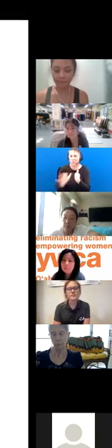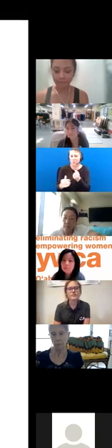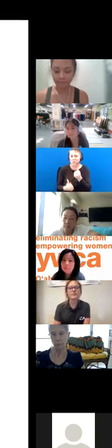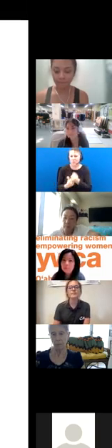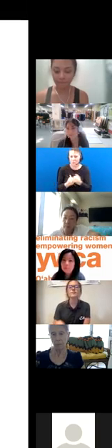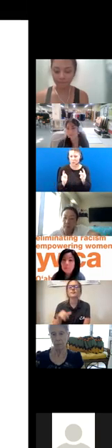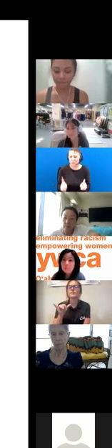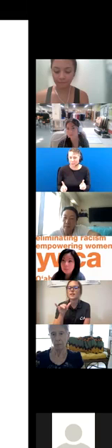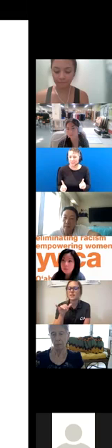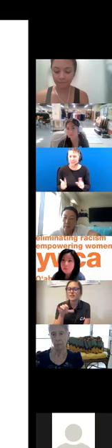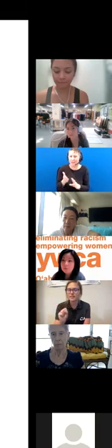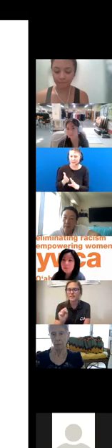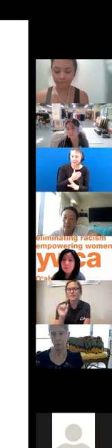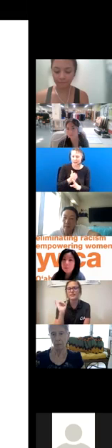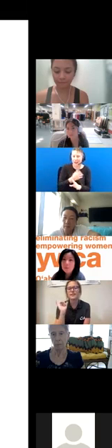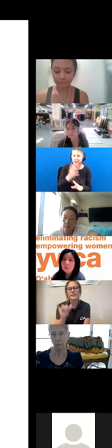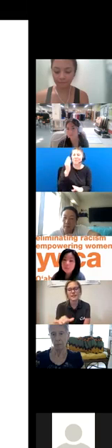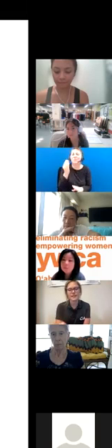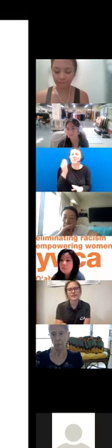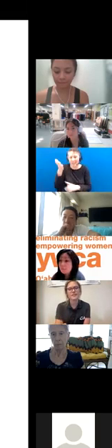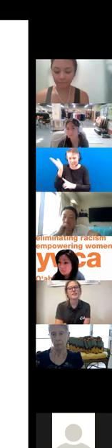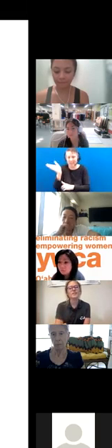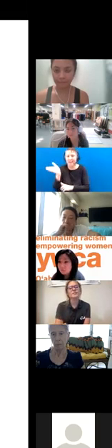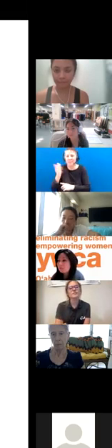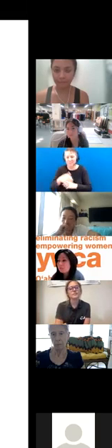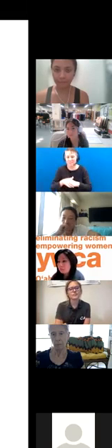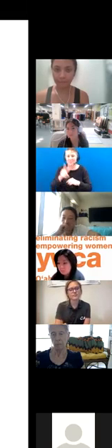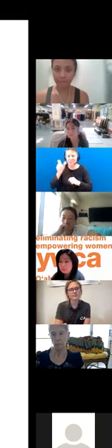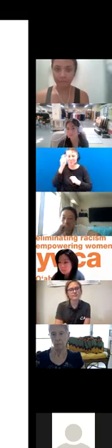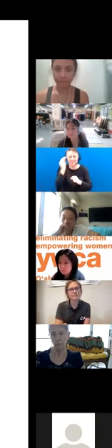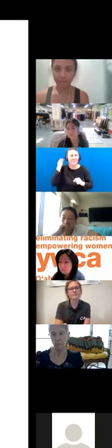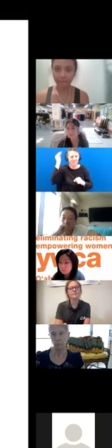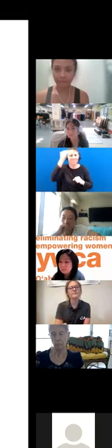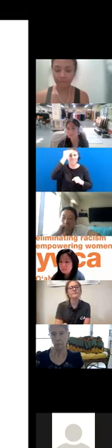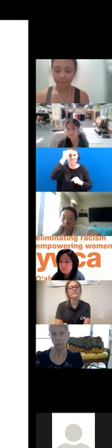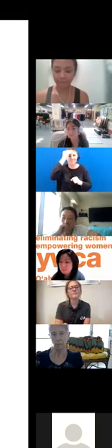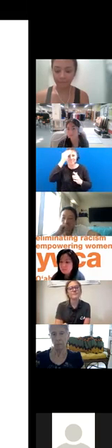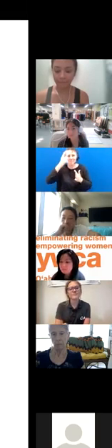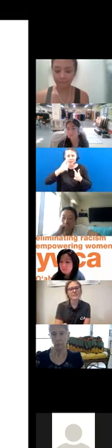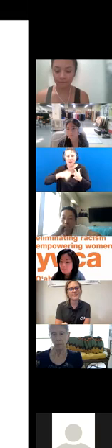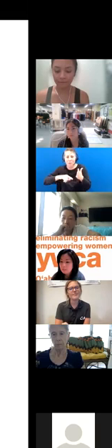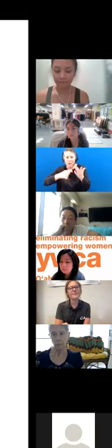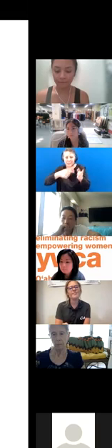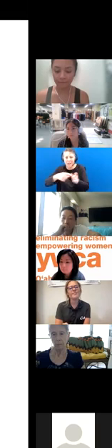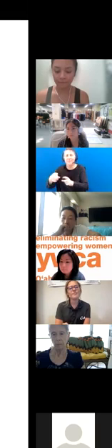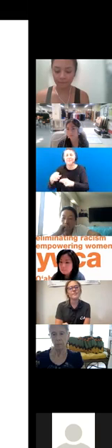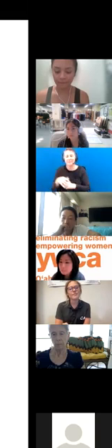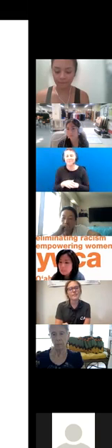just be, let the presenter know so that she could be mindful about the tips, that could be,